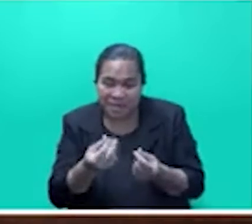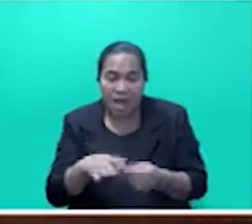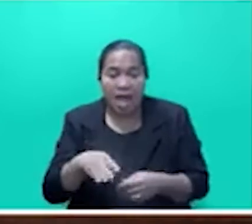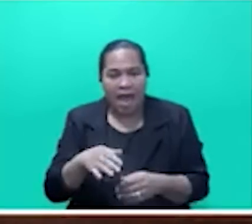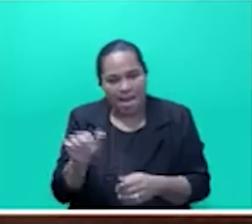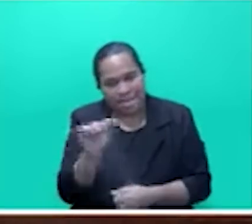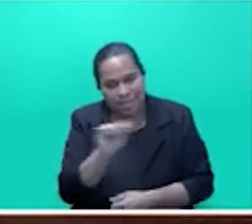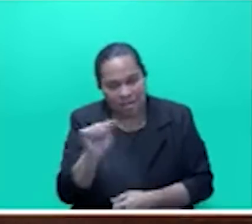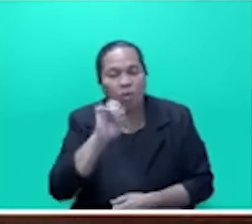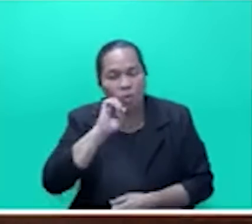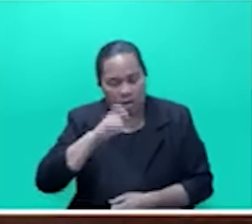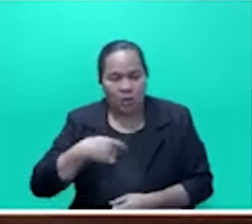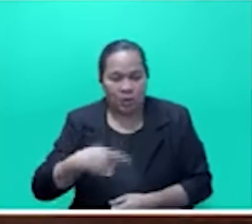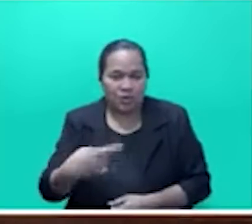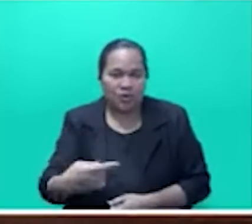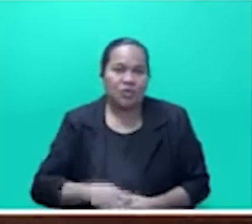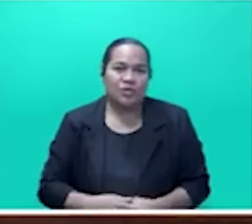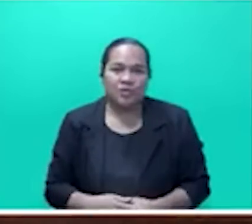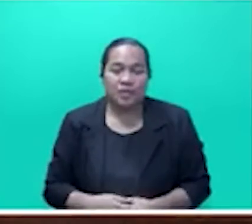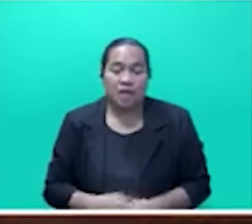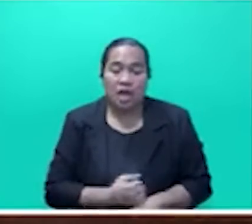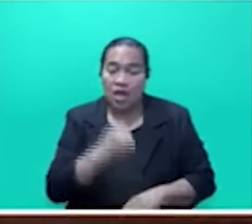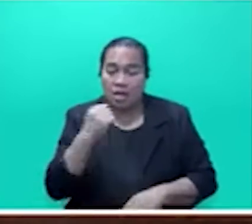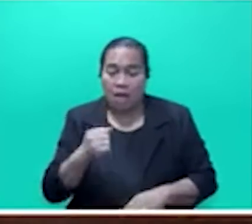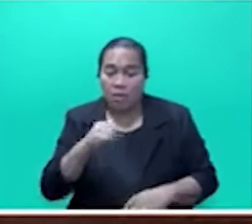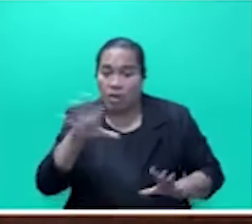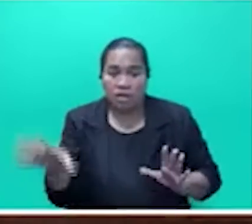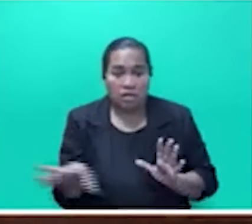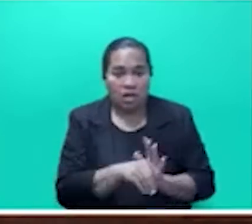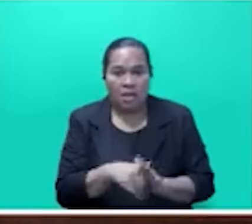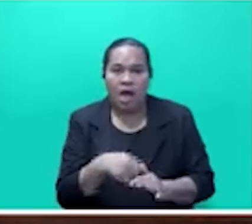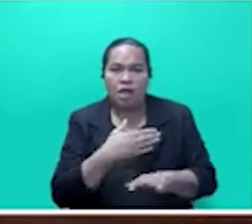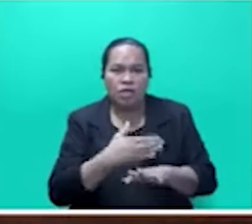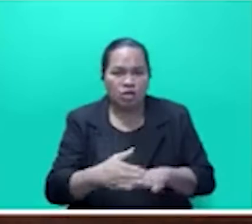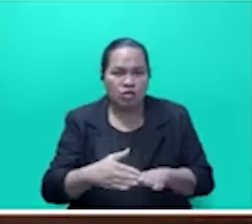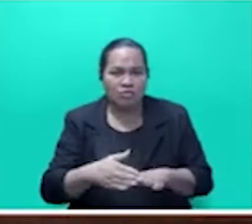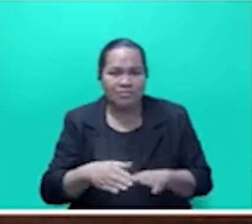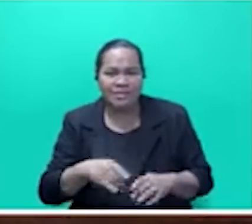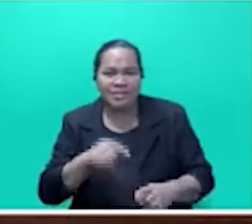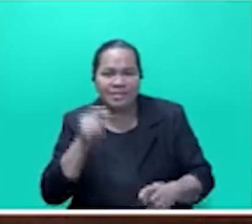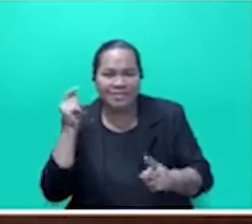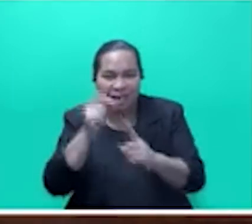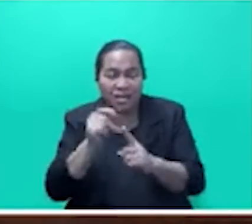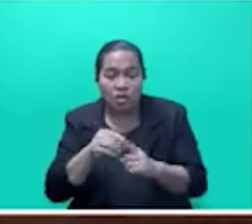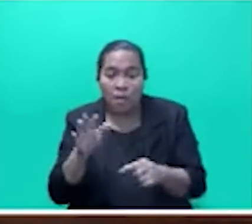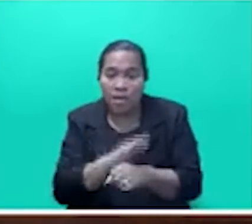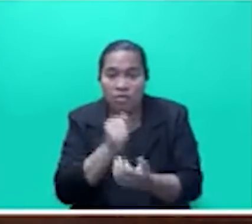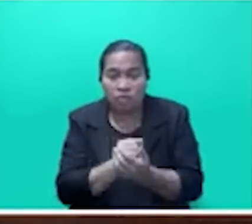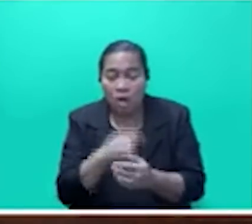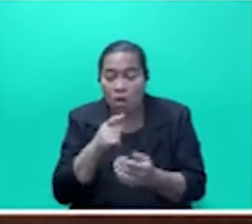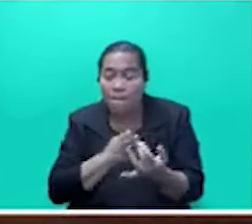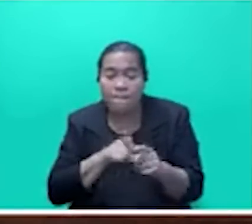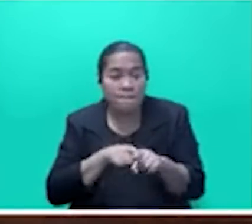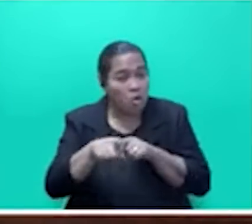fare subsidy will continue. Government will adopt a new targeting strategy to ensure the most vulnerable are assisted